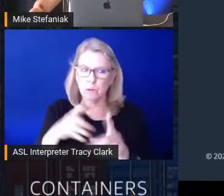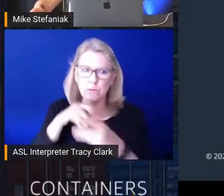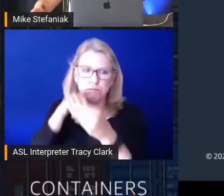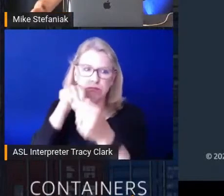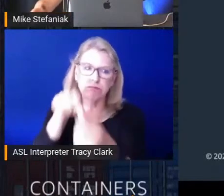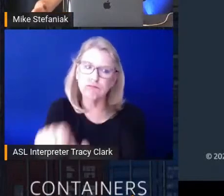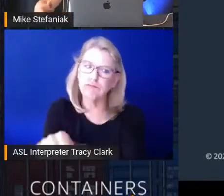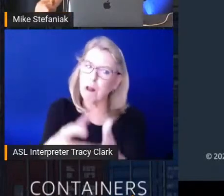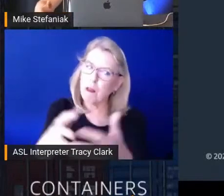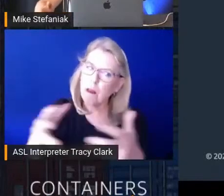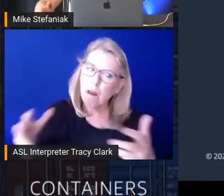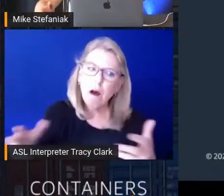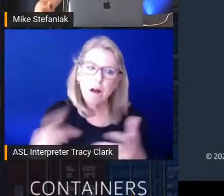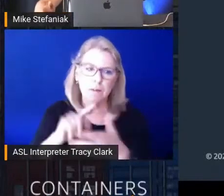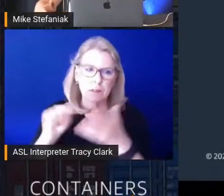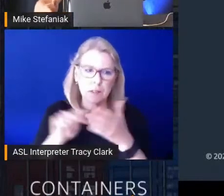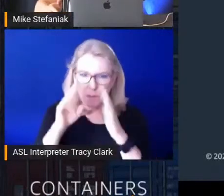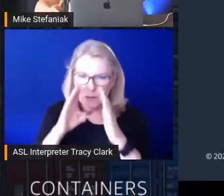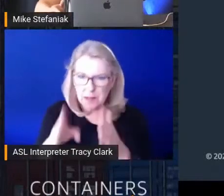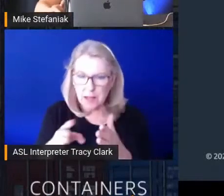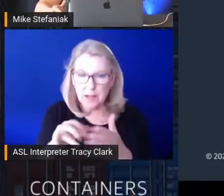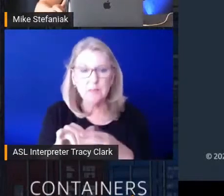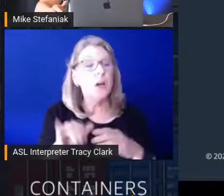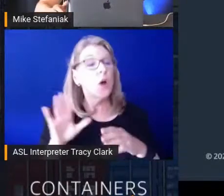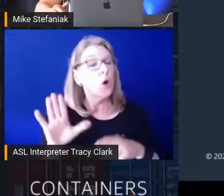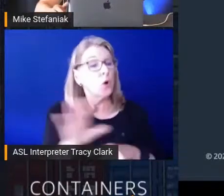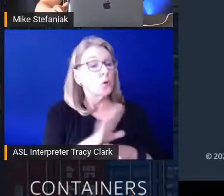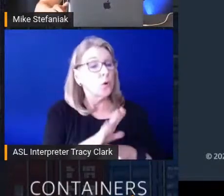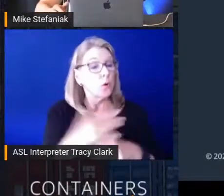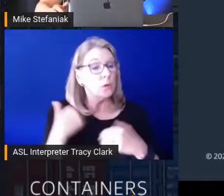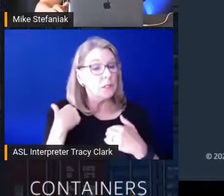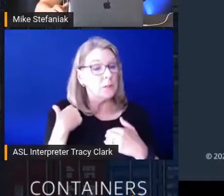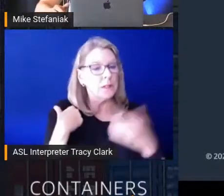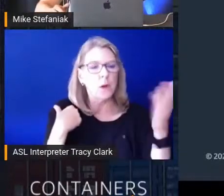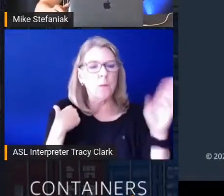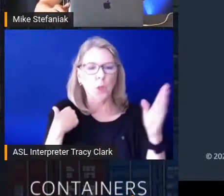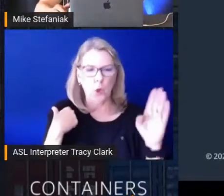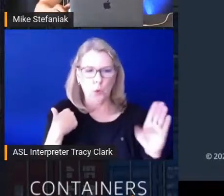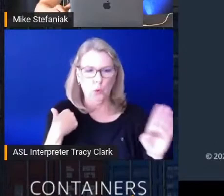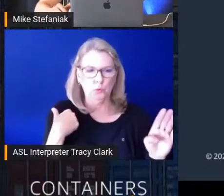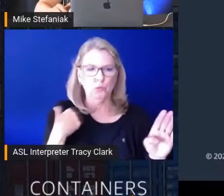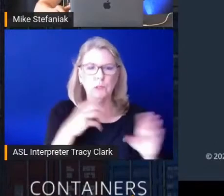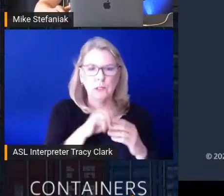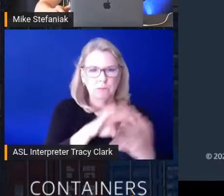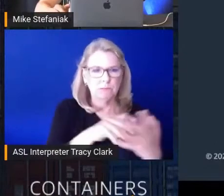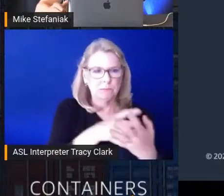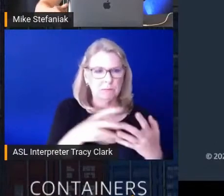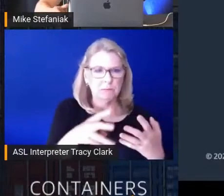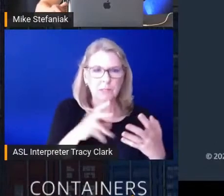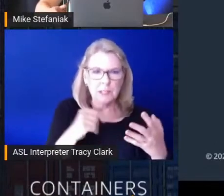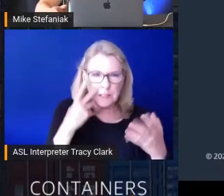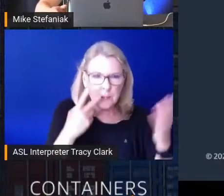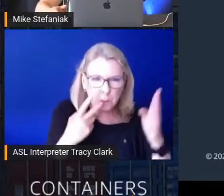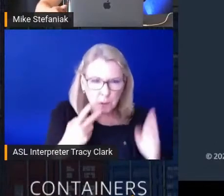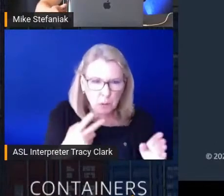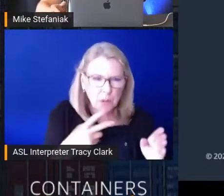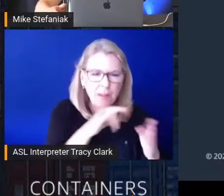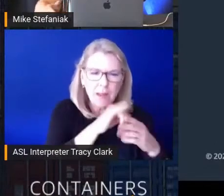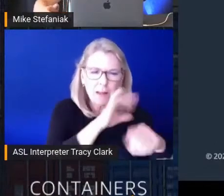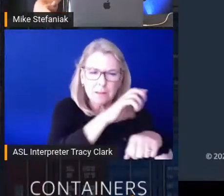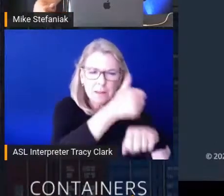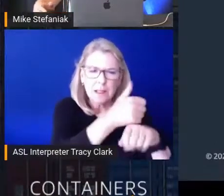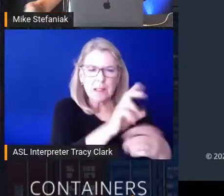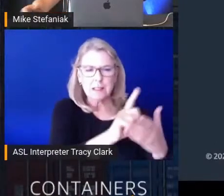of the responsibility model, what's in blue, a lot of the features on the roadmap are designed to make managing that